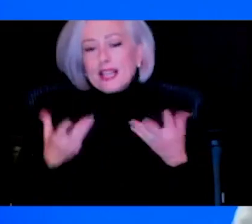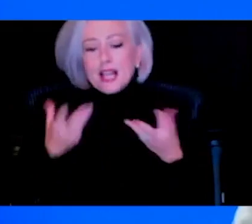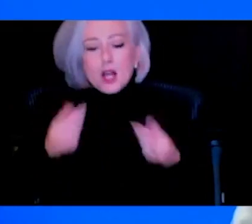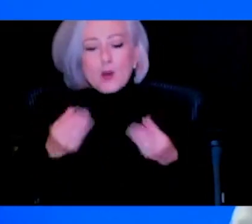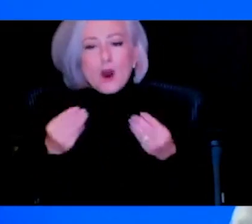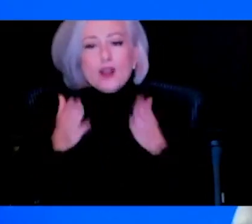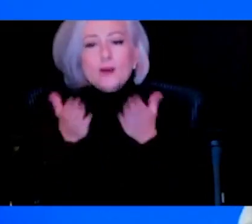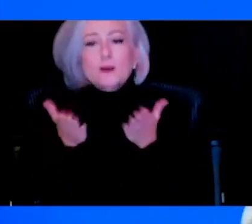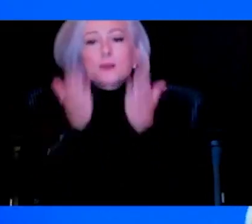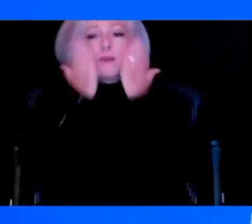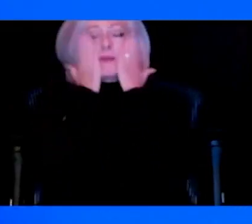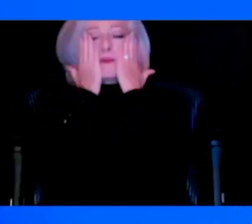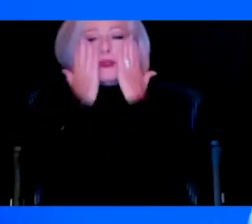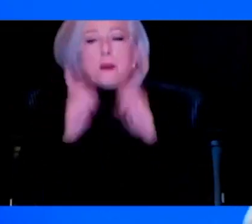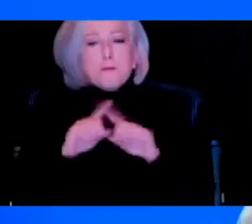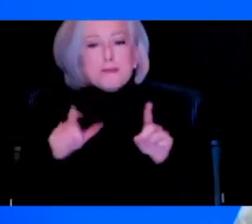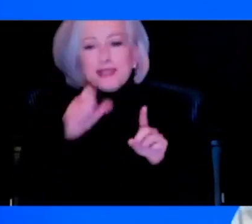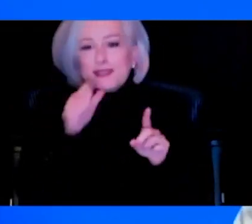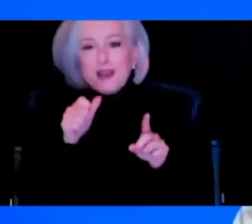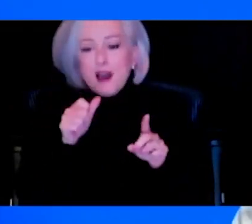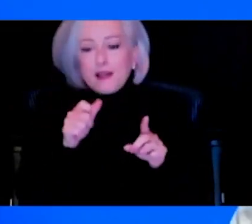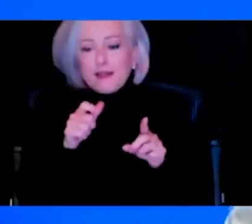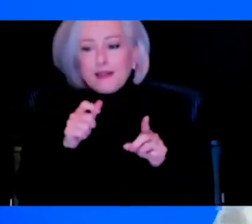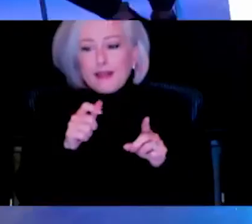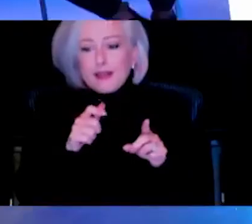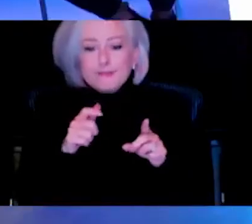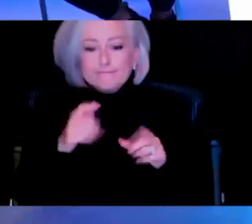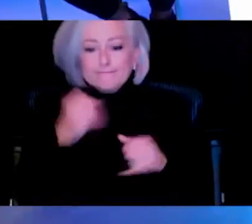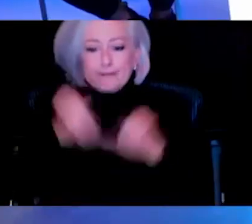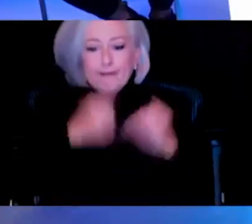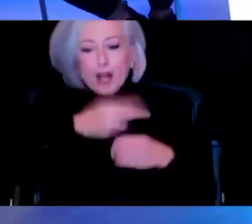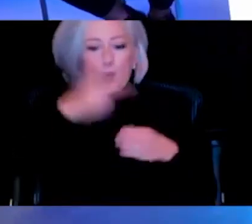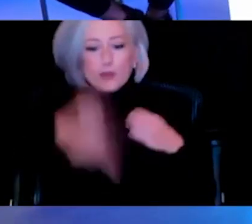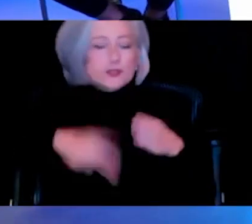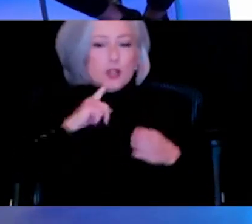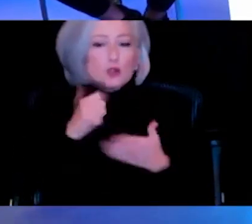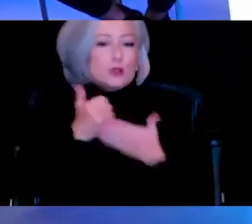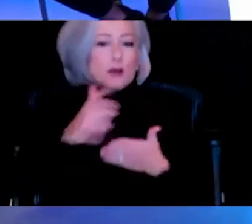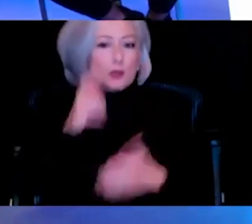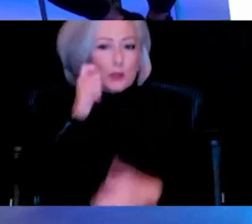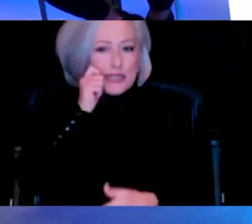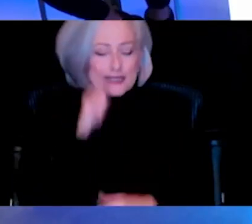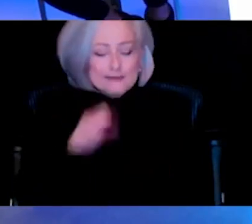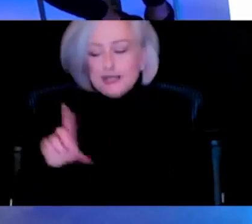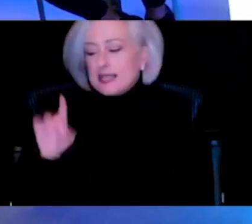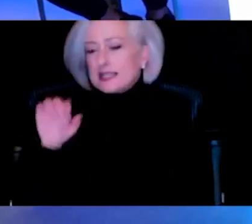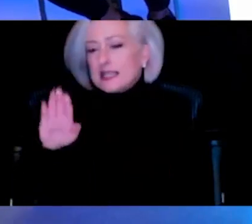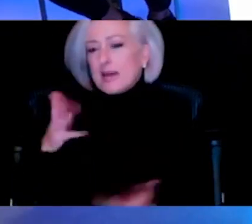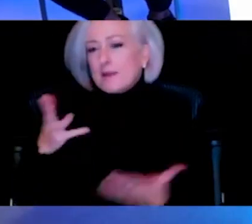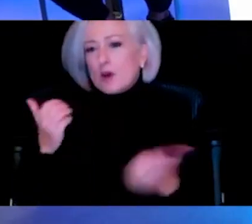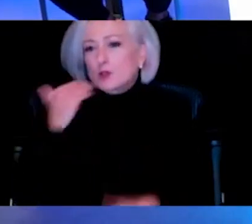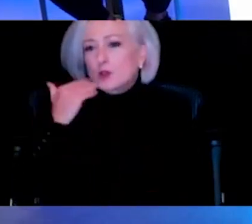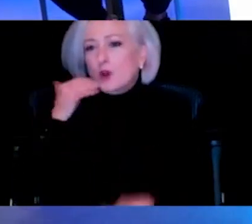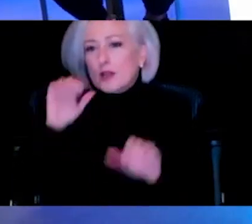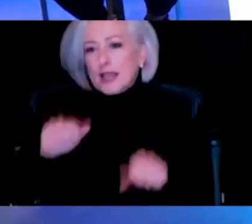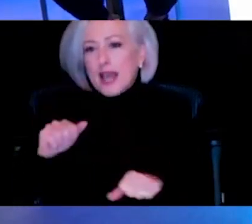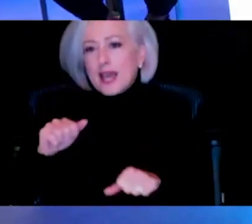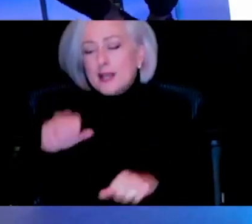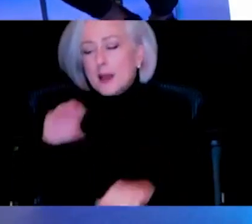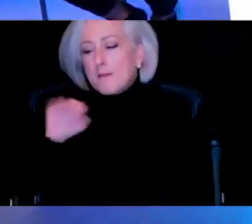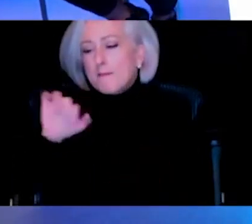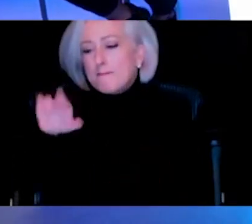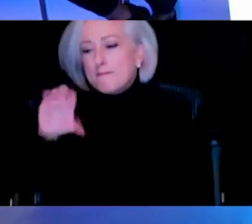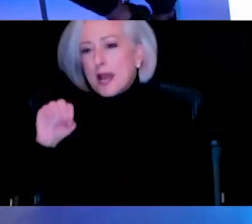to be your end all of helping your skin. Okay. Deb wants to know, can you have micro needling if you are